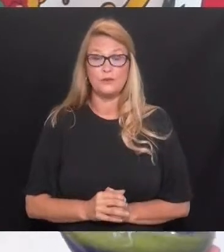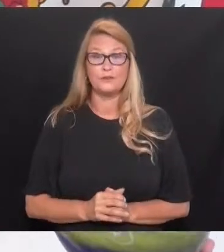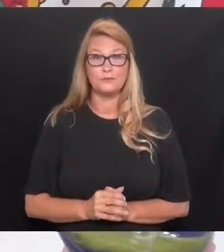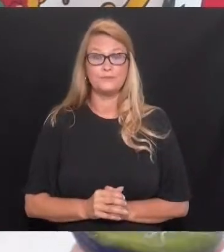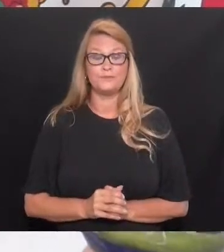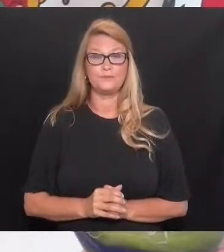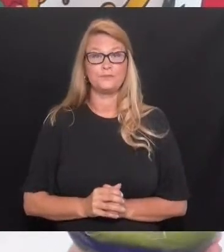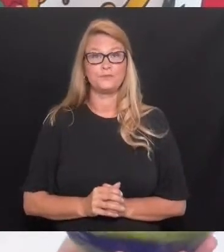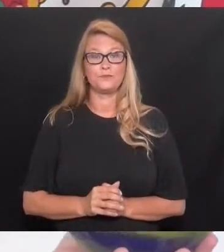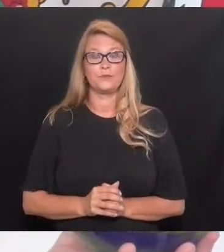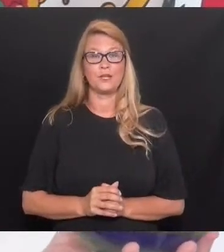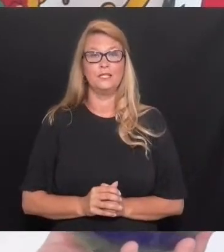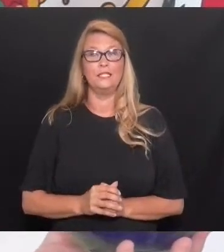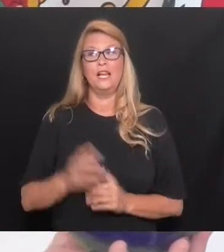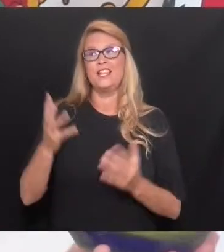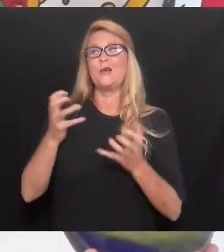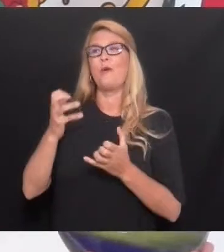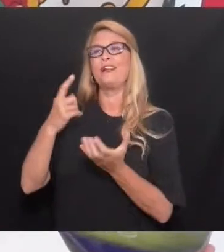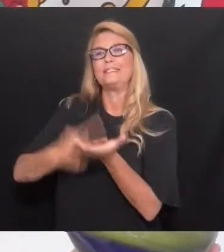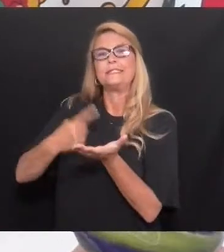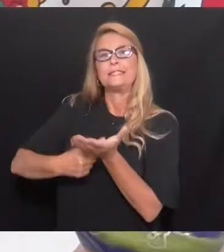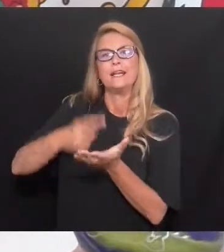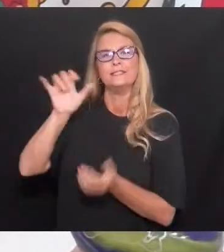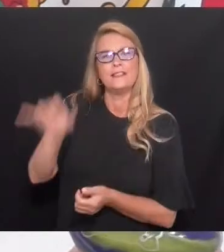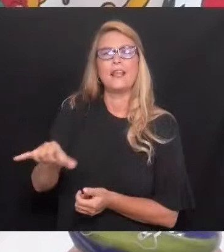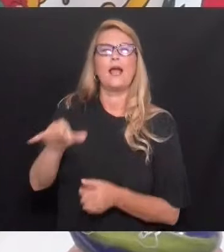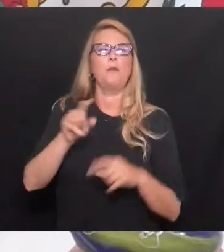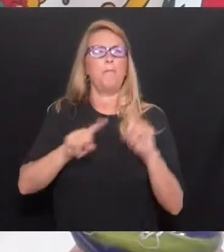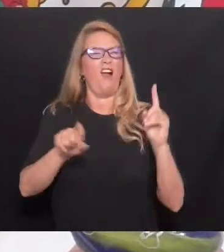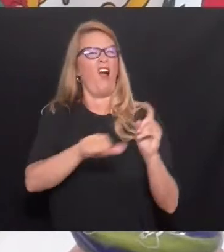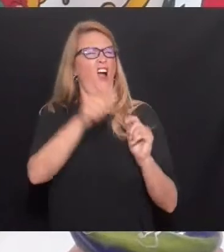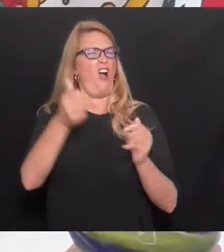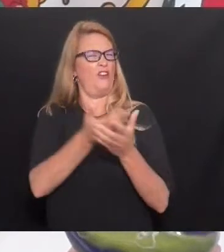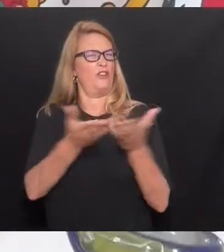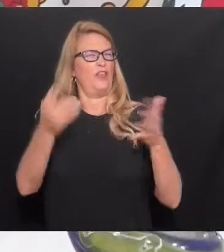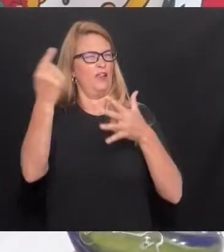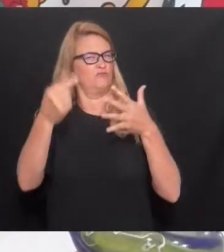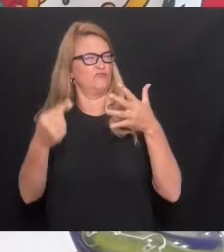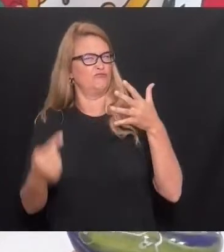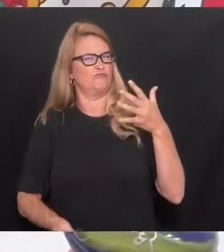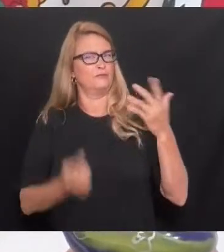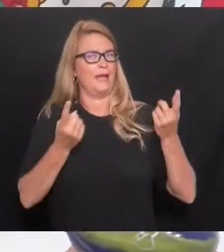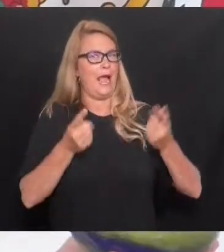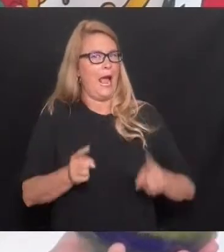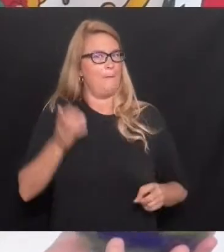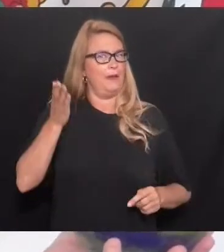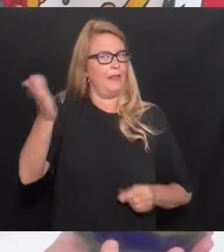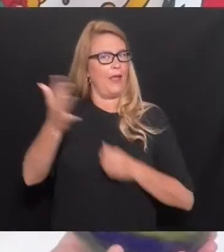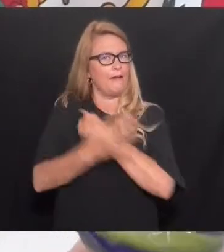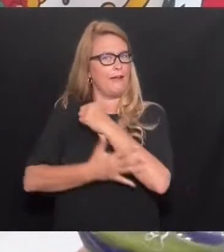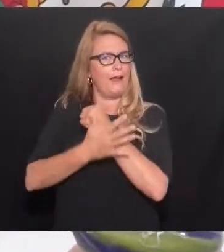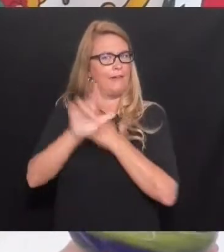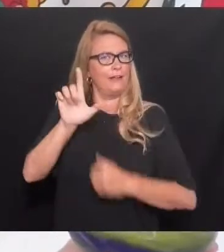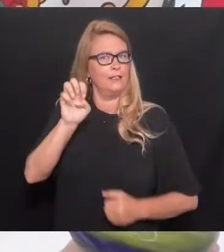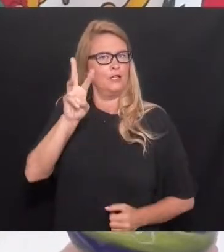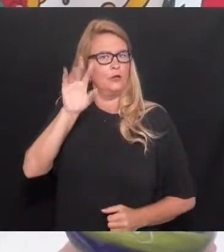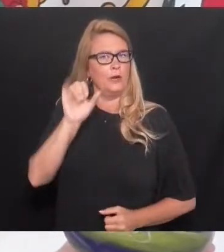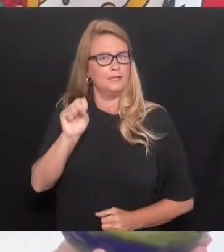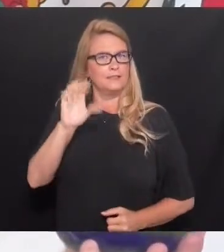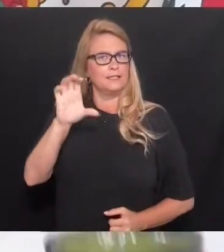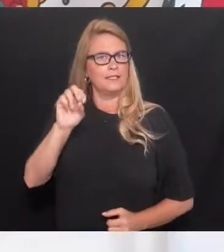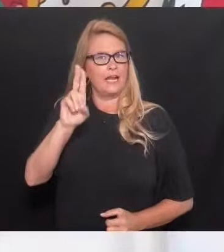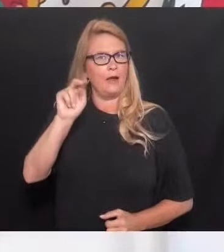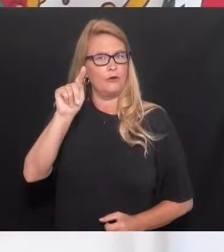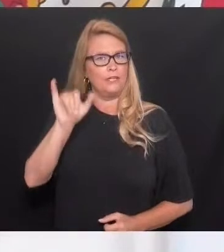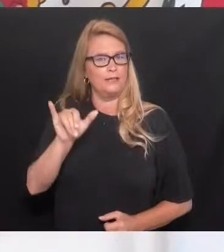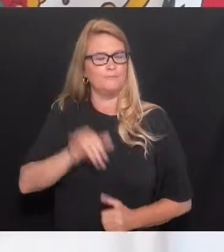they wanted to talk about, but they wanted to talk about a lot of other things that are going on in Lewis County and a lot of opportunities, which is great stuff and everything.